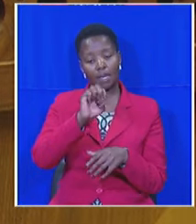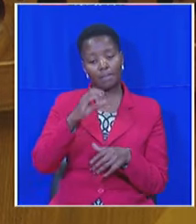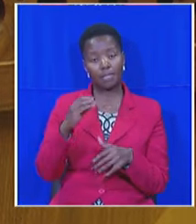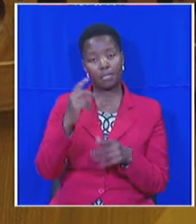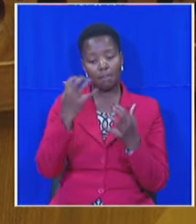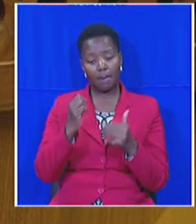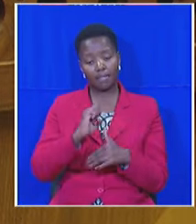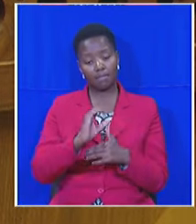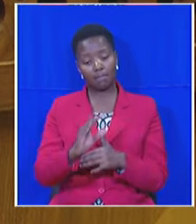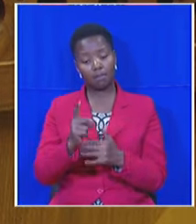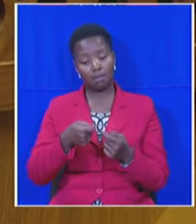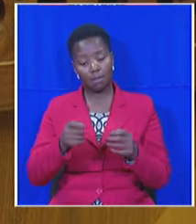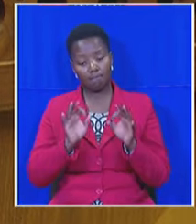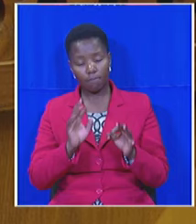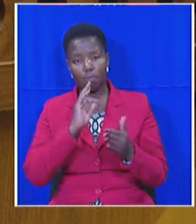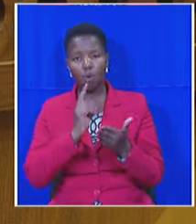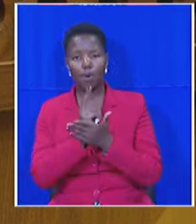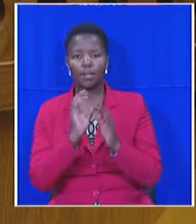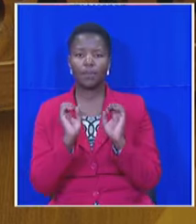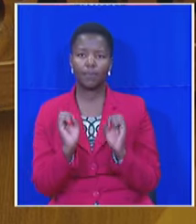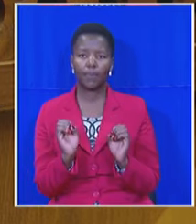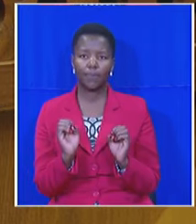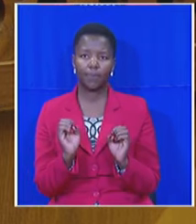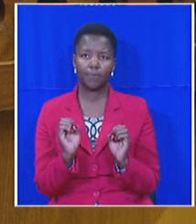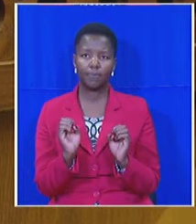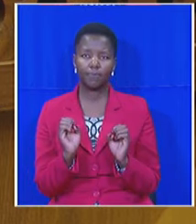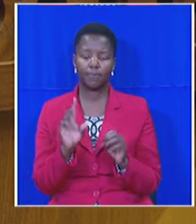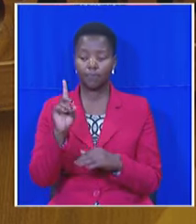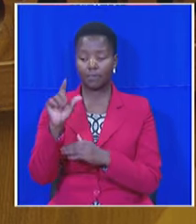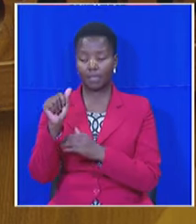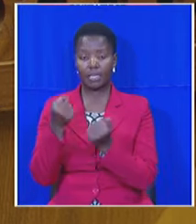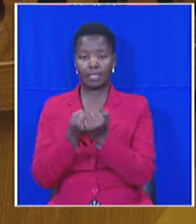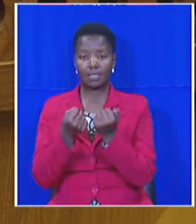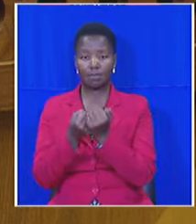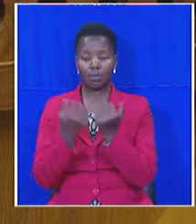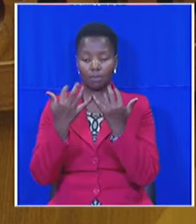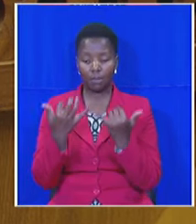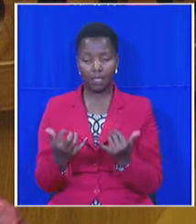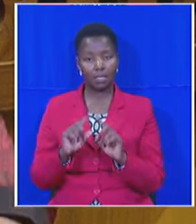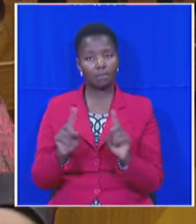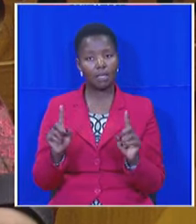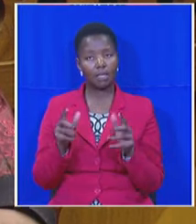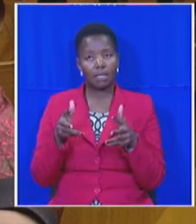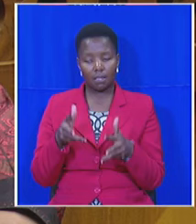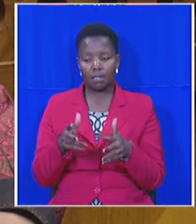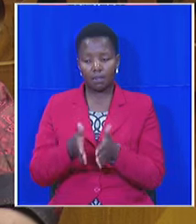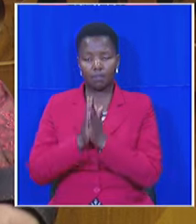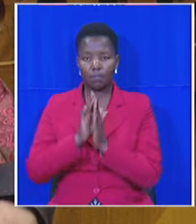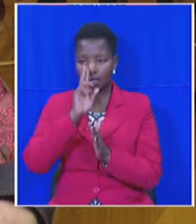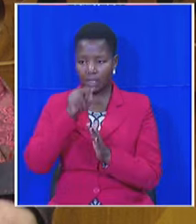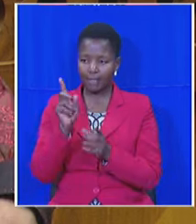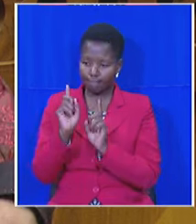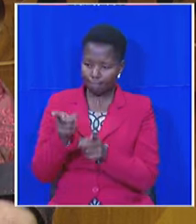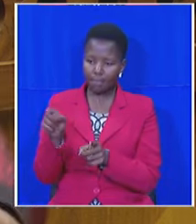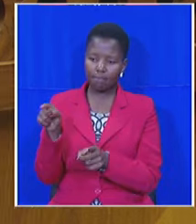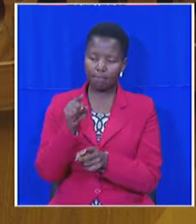honestly and to spend them diligently. The DA supports this budget, but it is time that the minister summon the courage to call